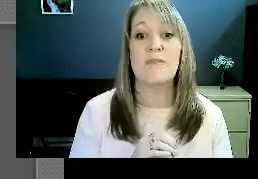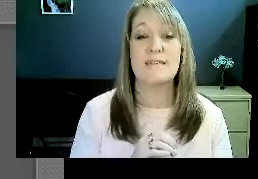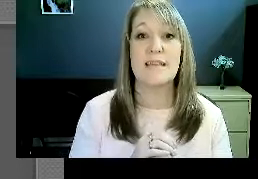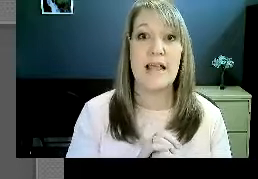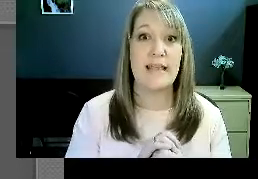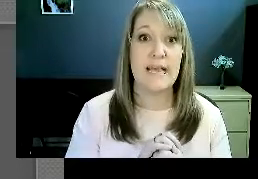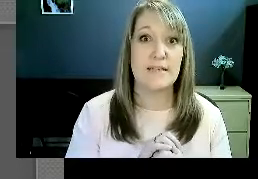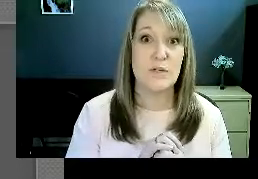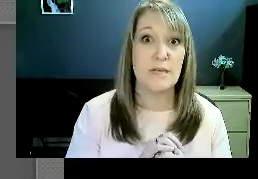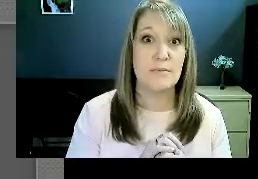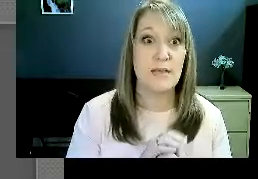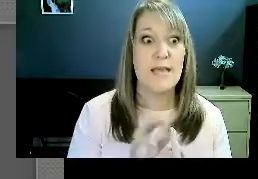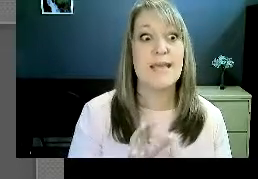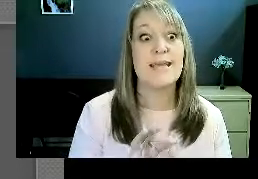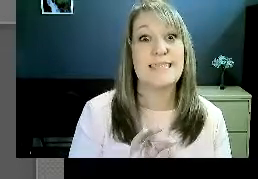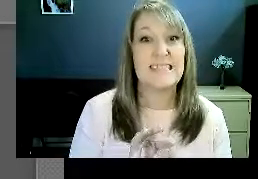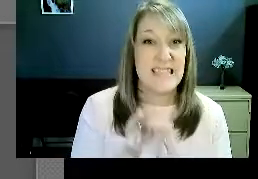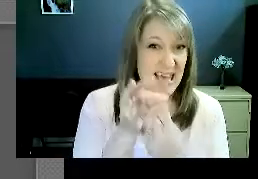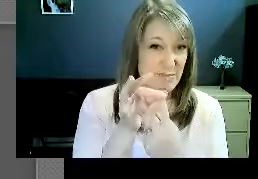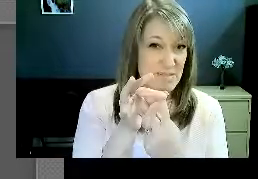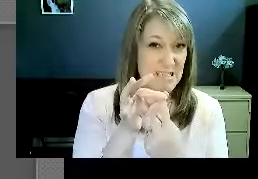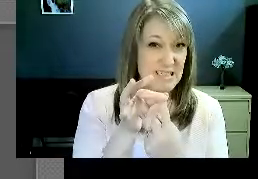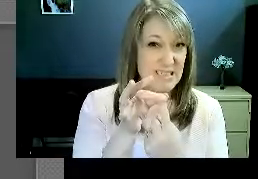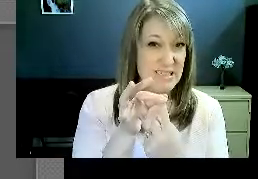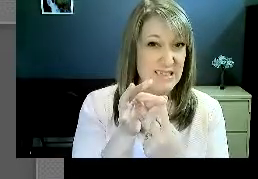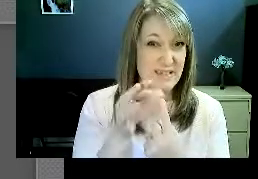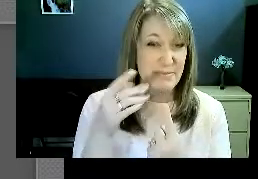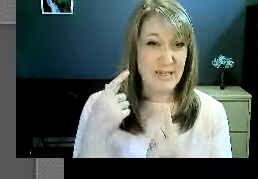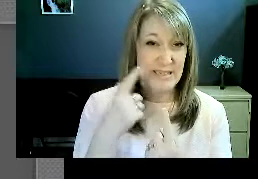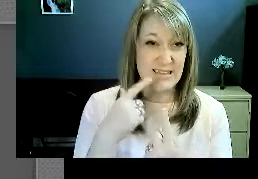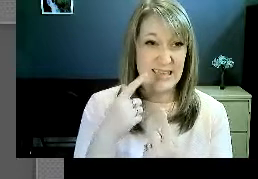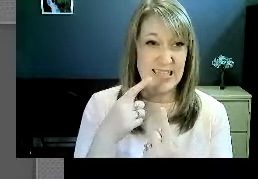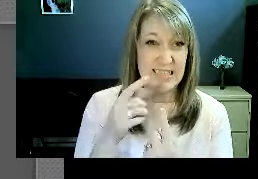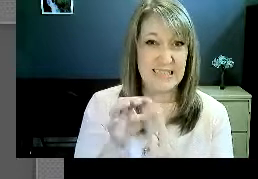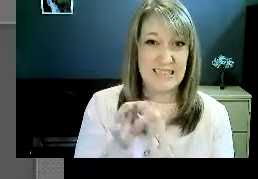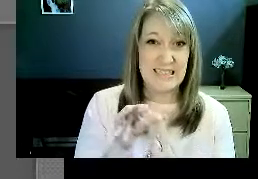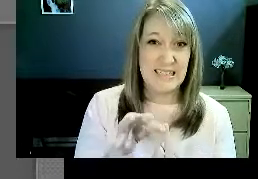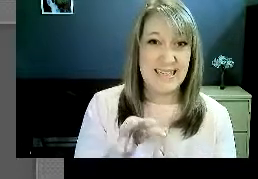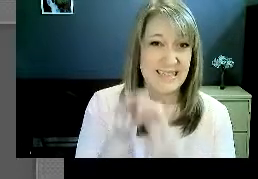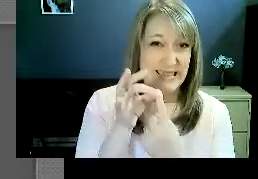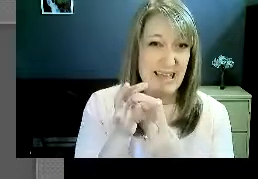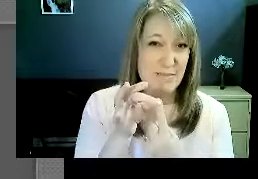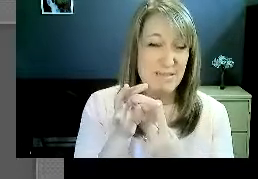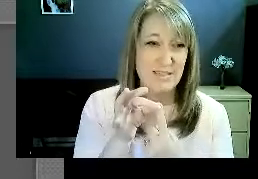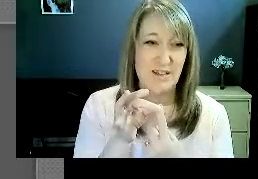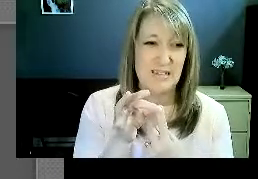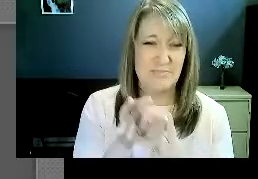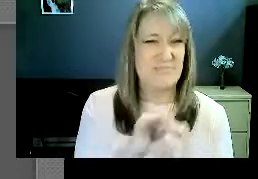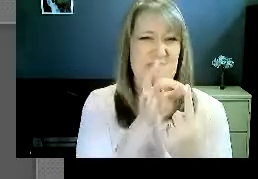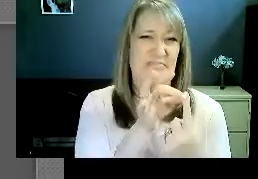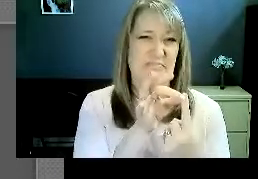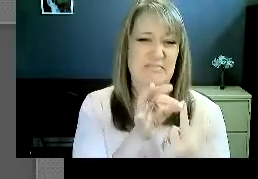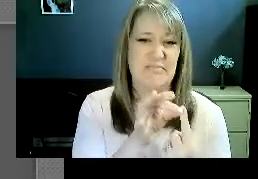so if I said, I like ice cream except, I would probably do something like this, except